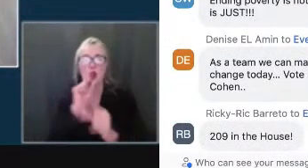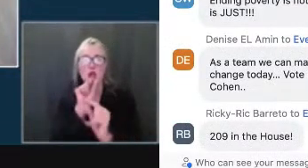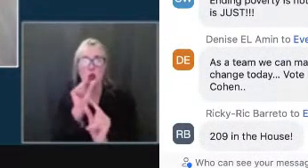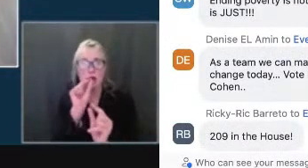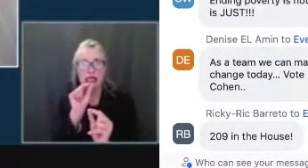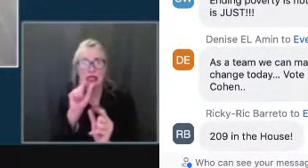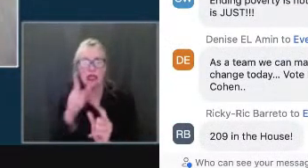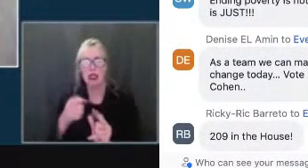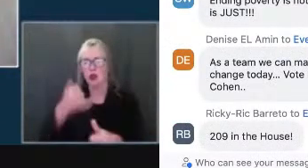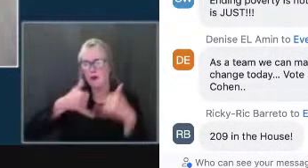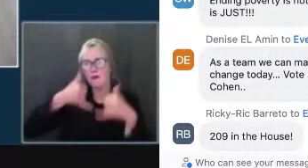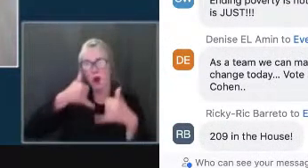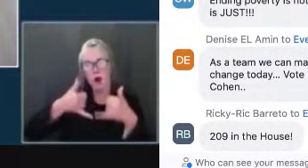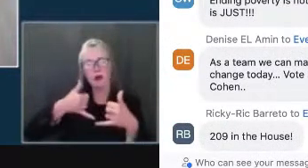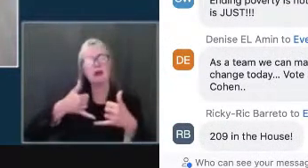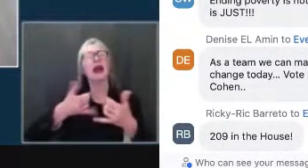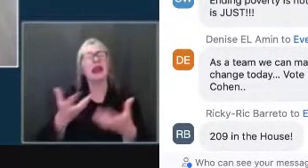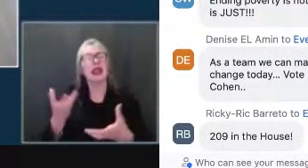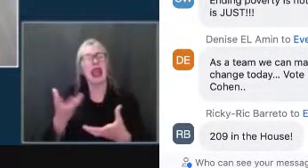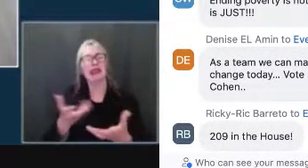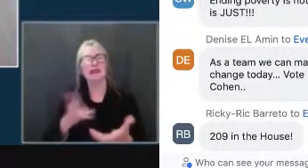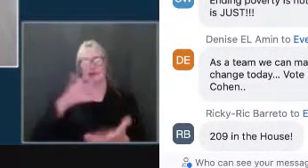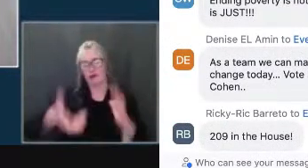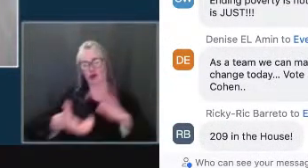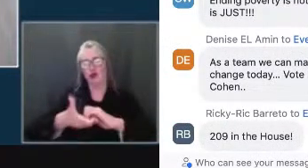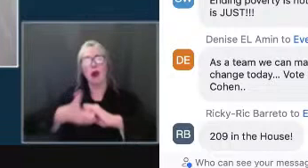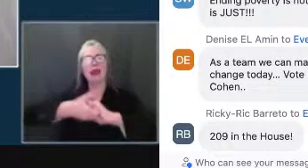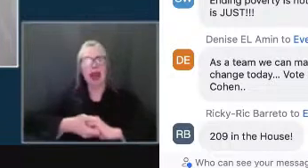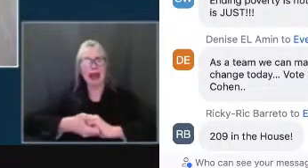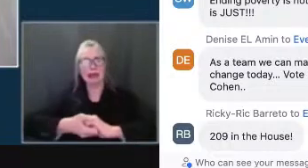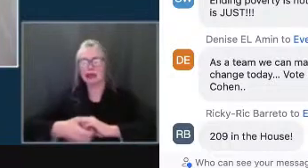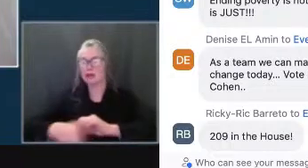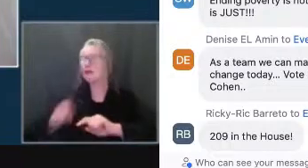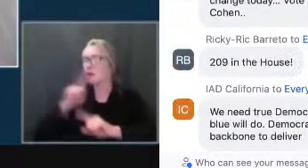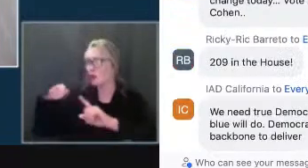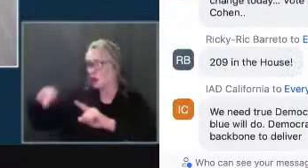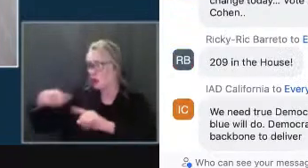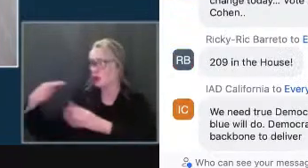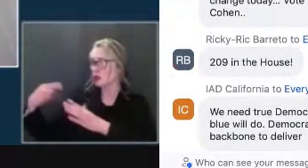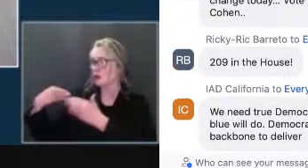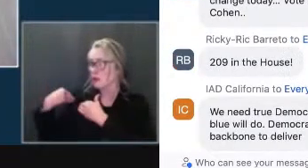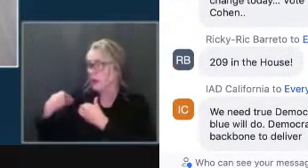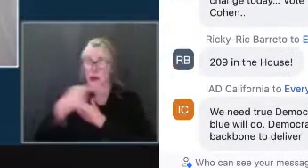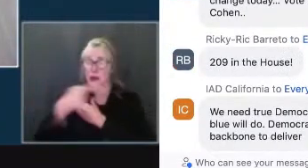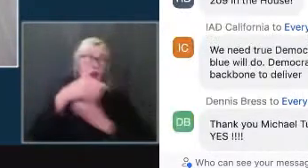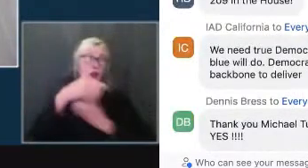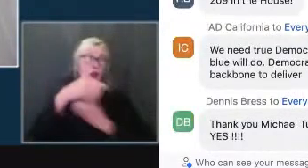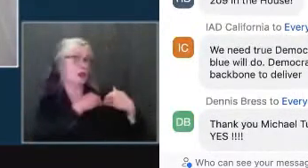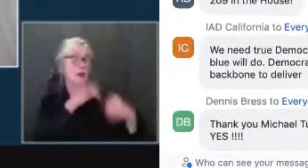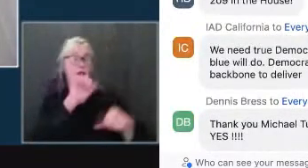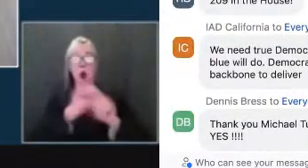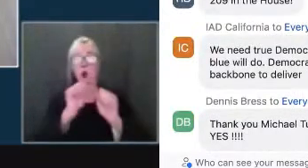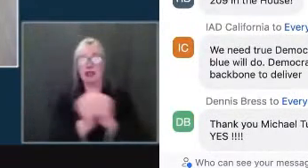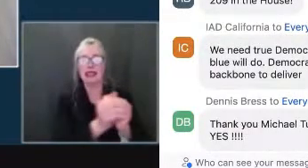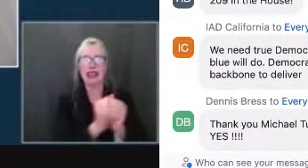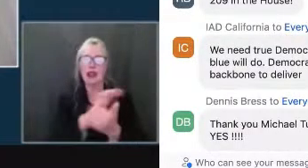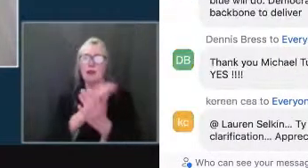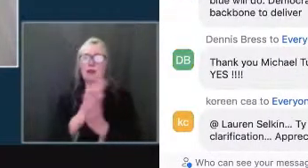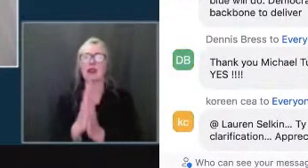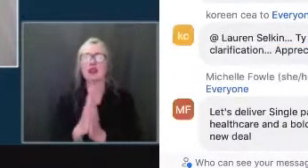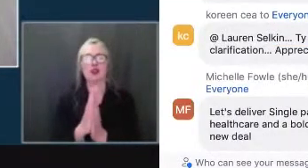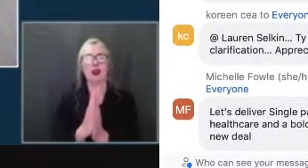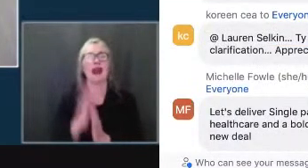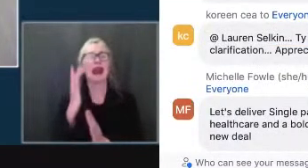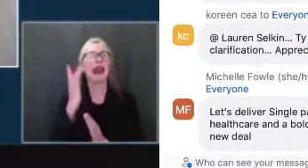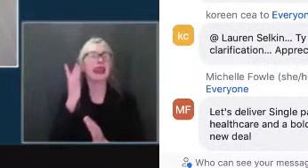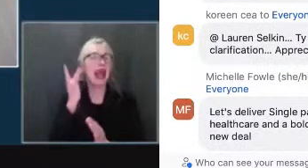phone beg, we can join hands, hold each other accountable, and ensure that the golden state is golden for all by ending